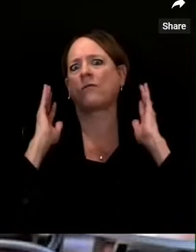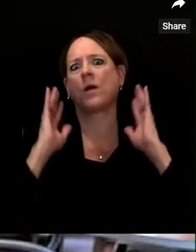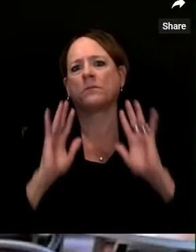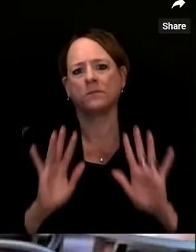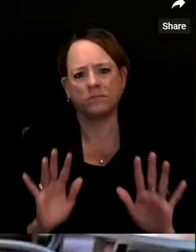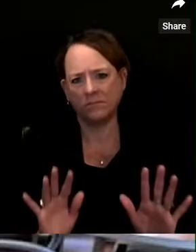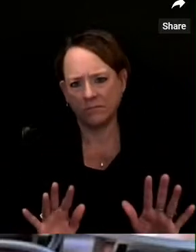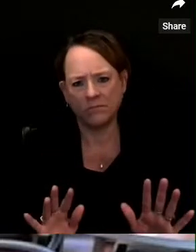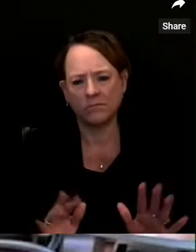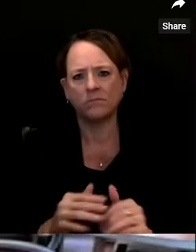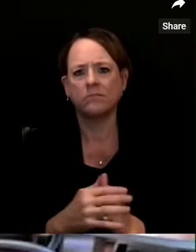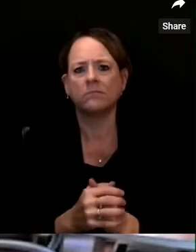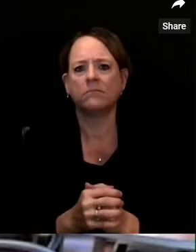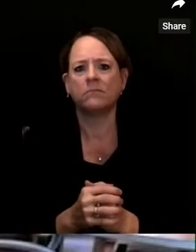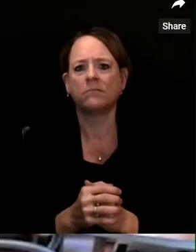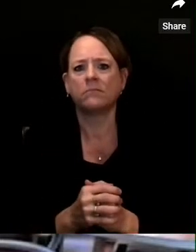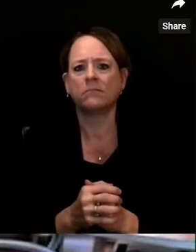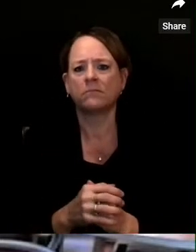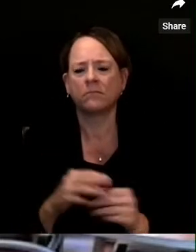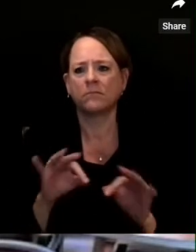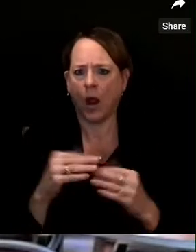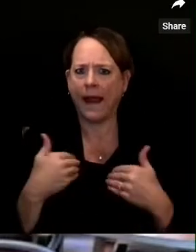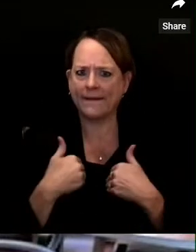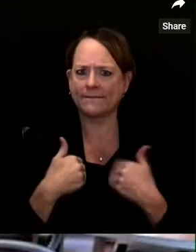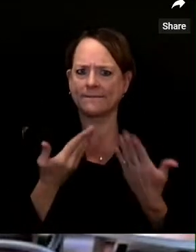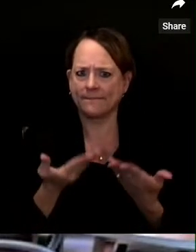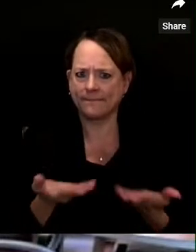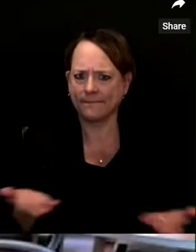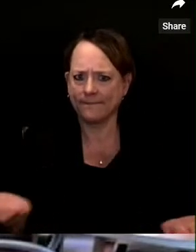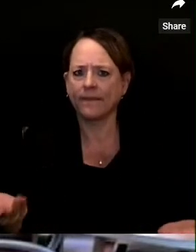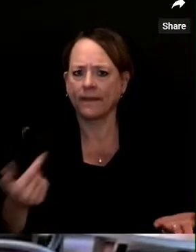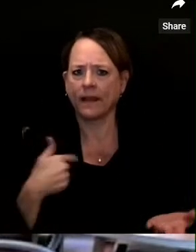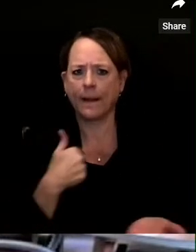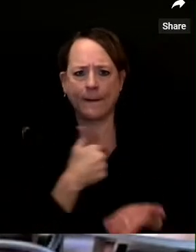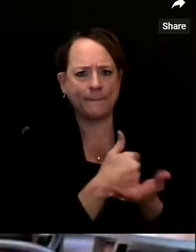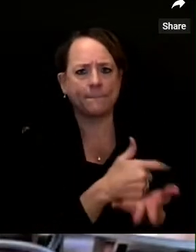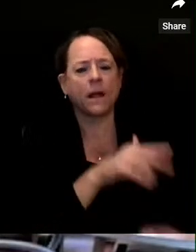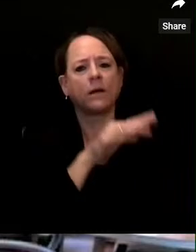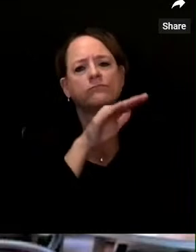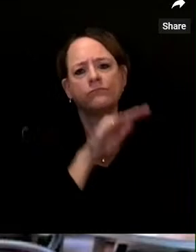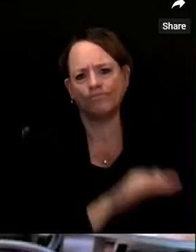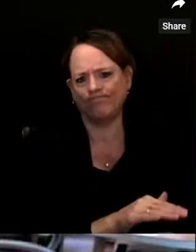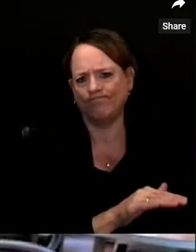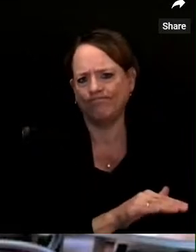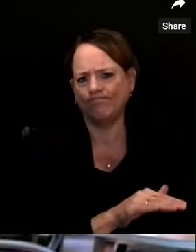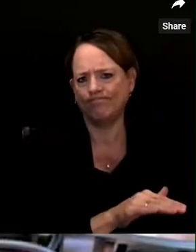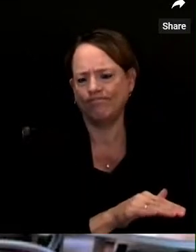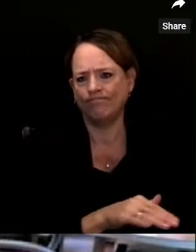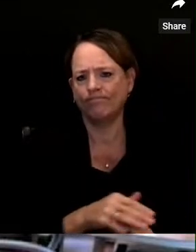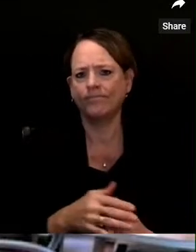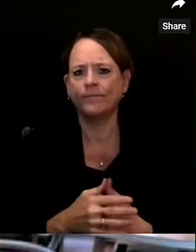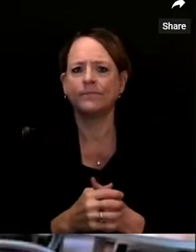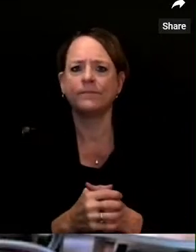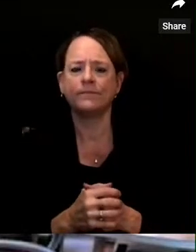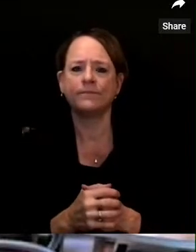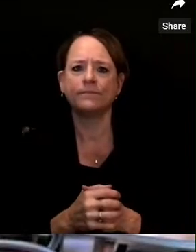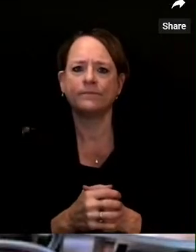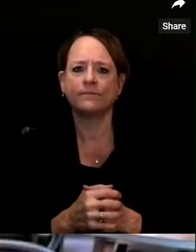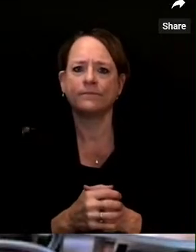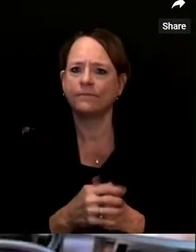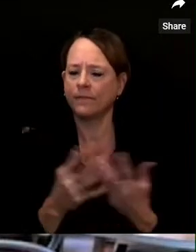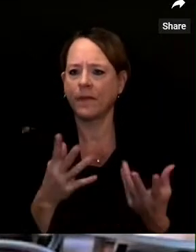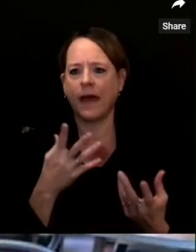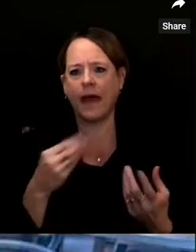as individuals and as a broader community to help maintain the hospital capacity that we do have.